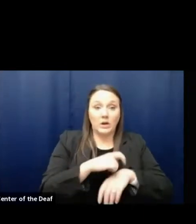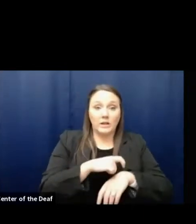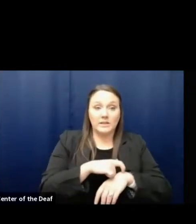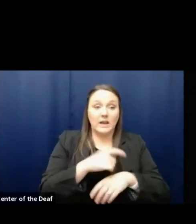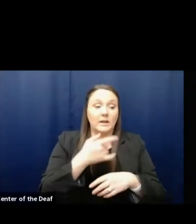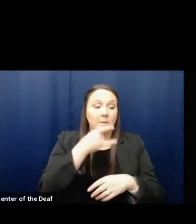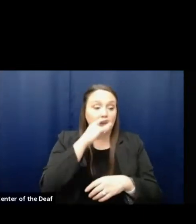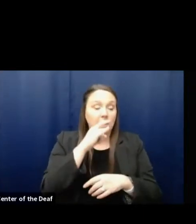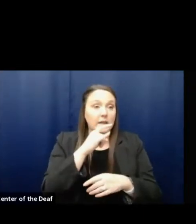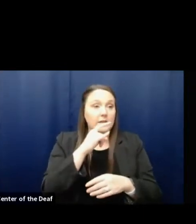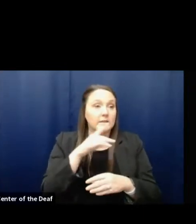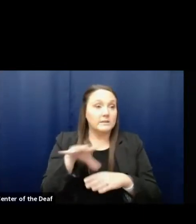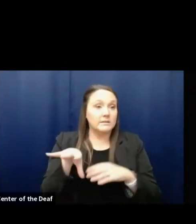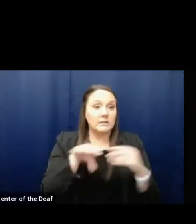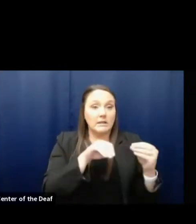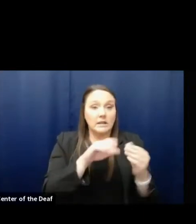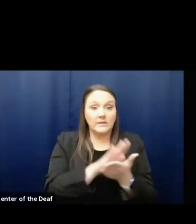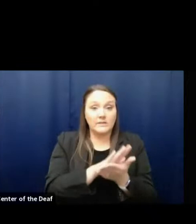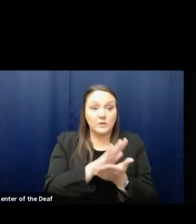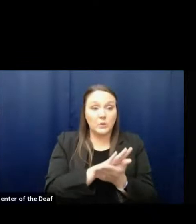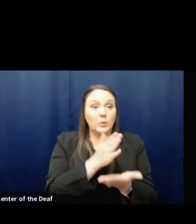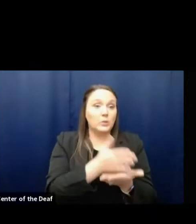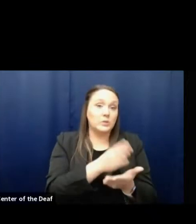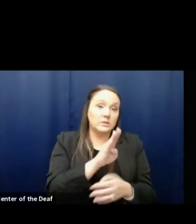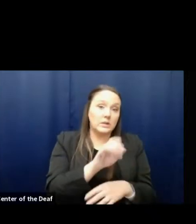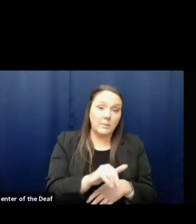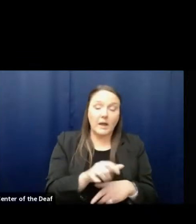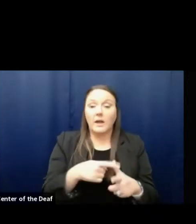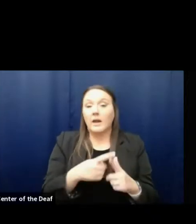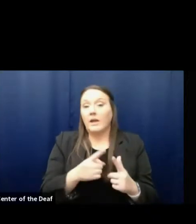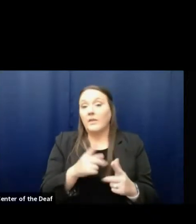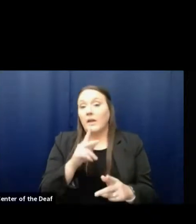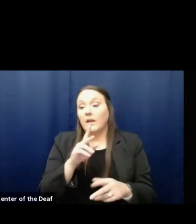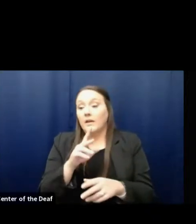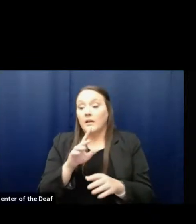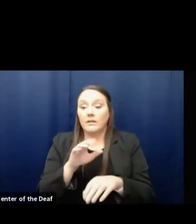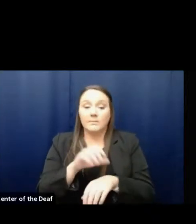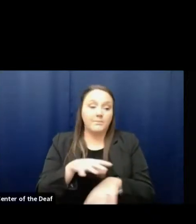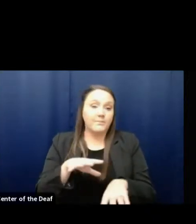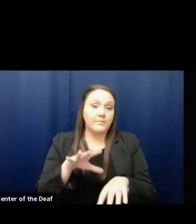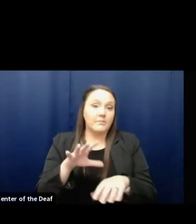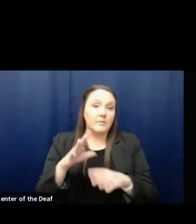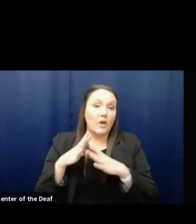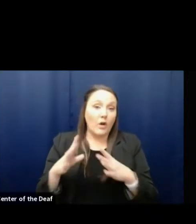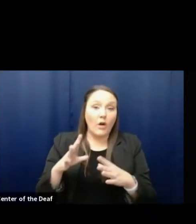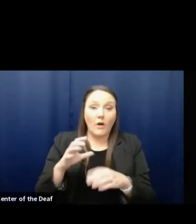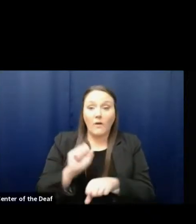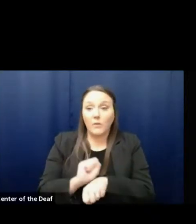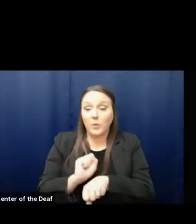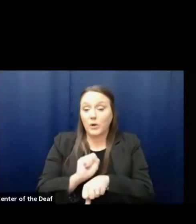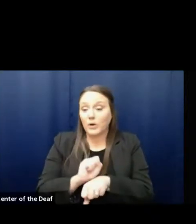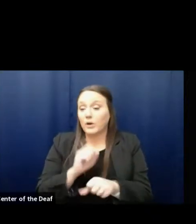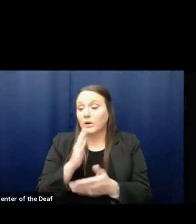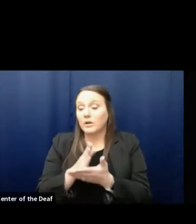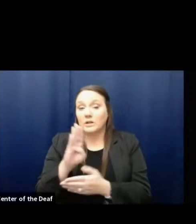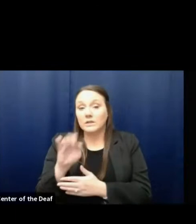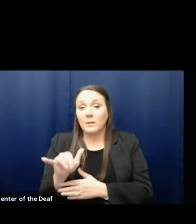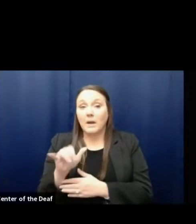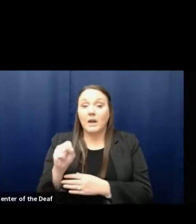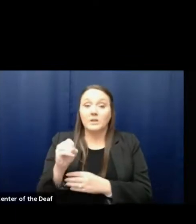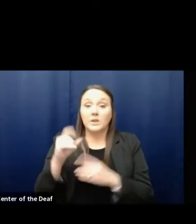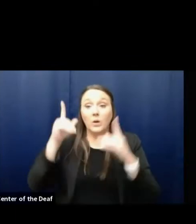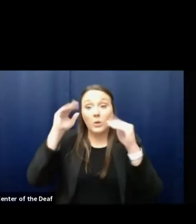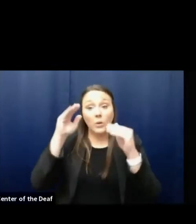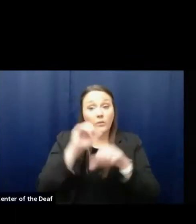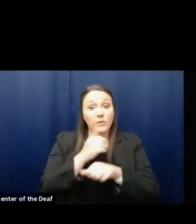school and parents stopping by. And then we started seeing folks coming in when they were getting off of work at the later hours of the clinic. And so hopefully it's working well for the